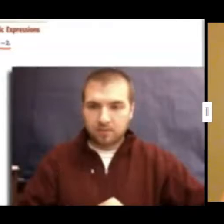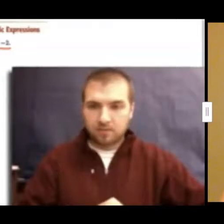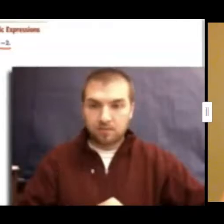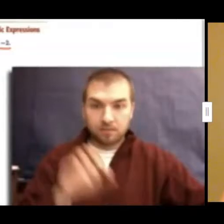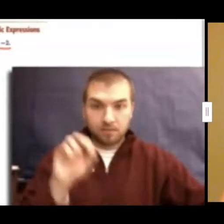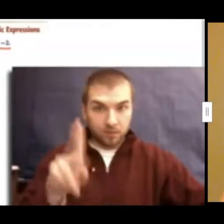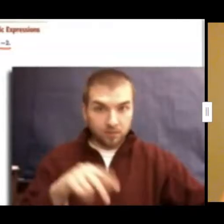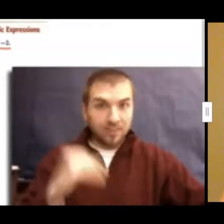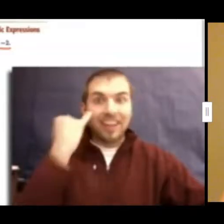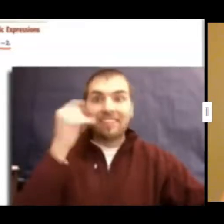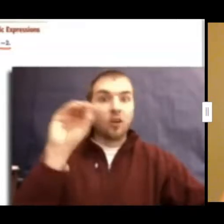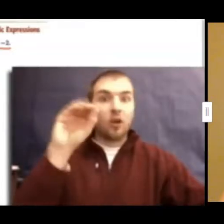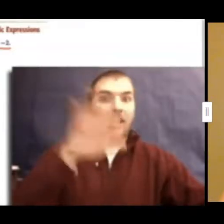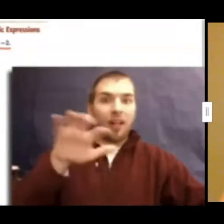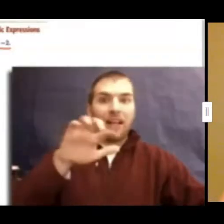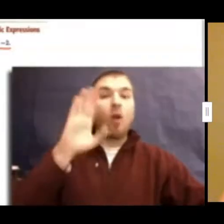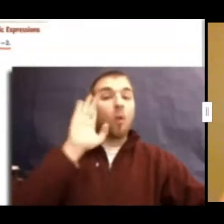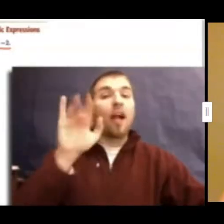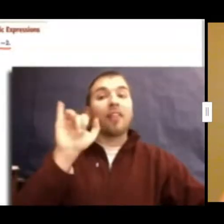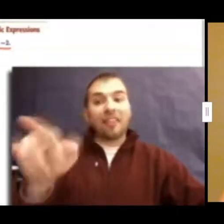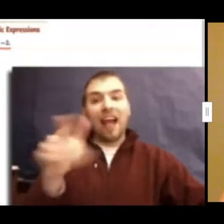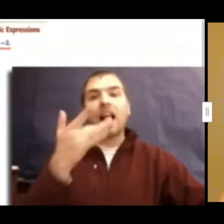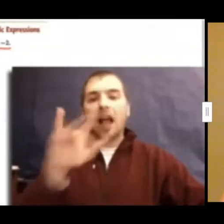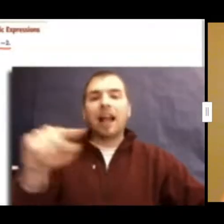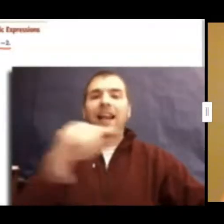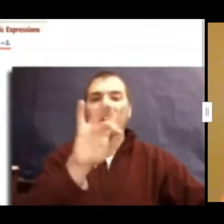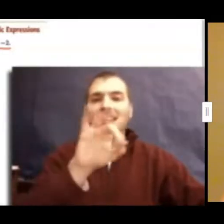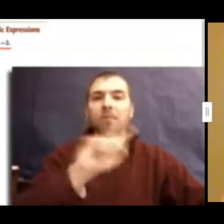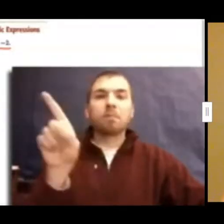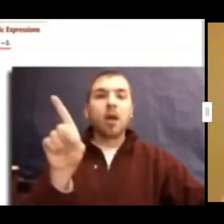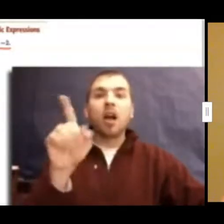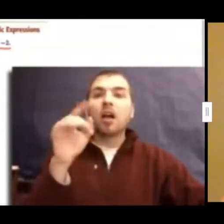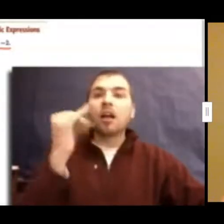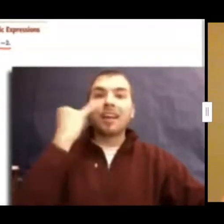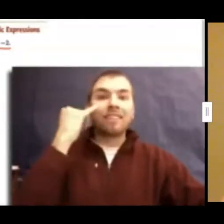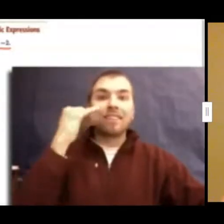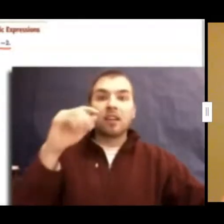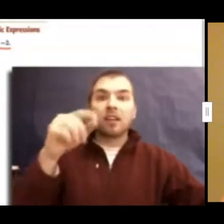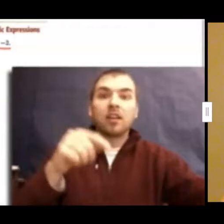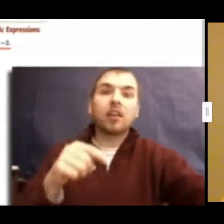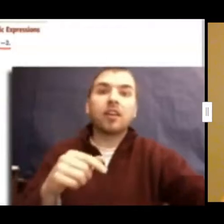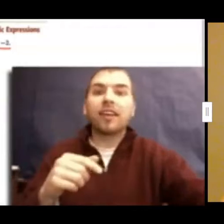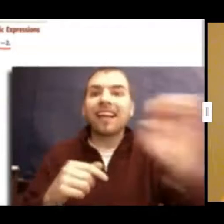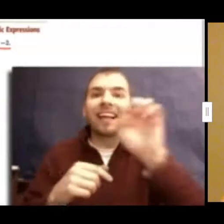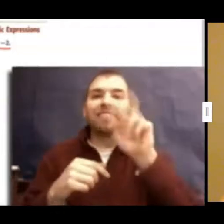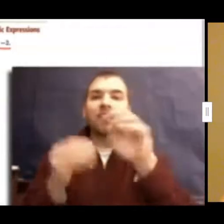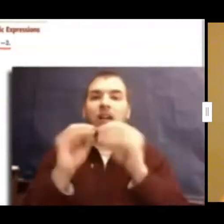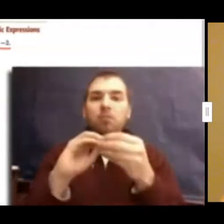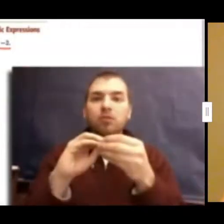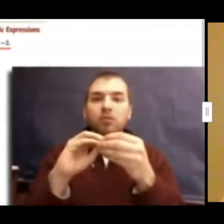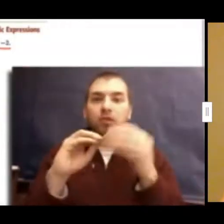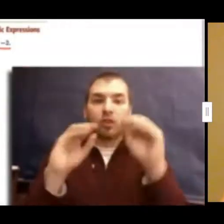Those first 2 negatives, a negative times a negative equals a positive, so we can just multiply 2 times 2 for the first